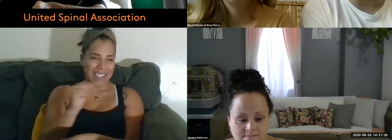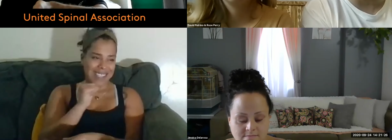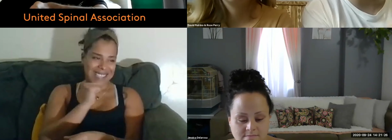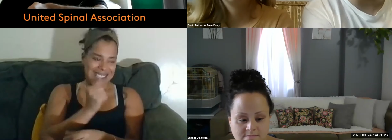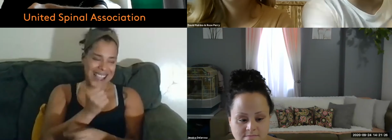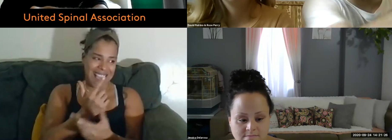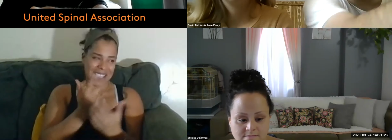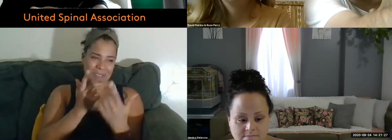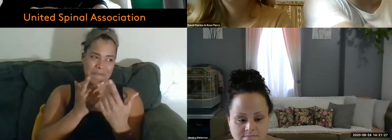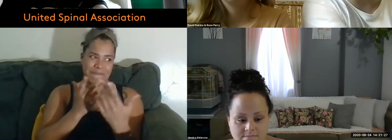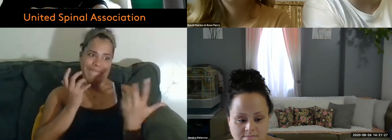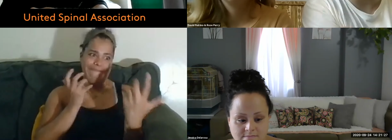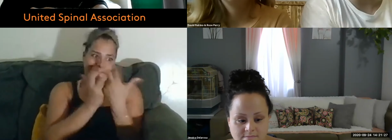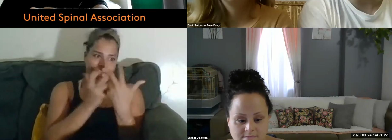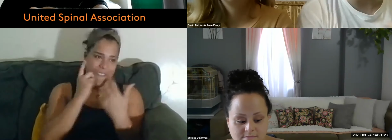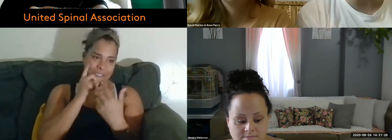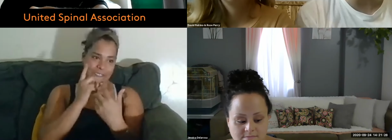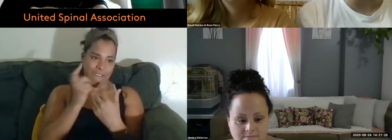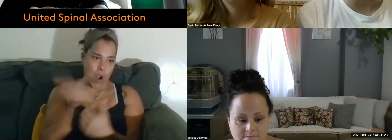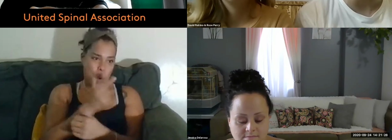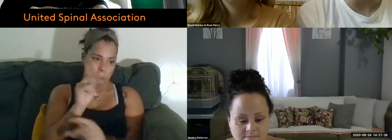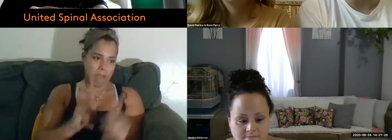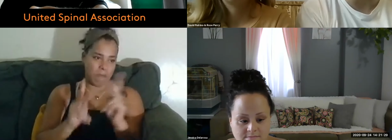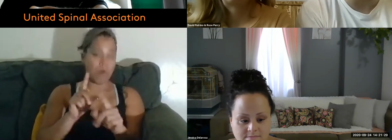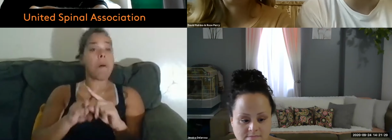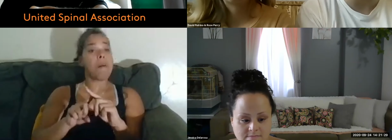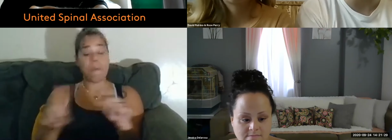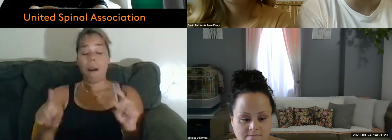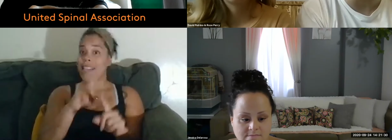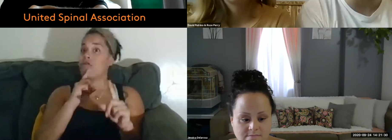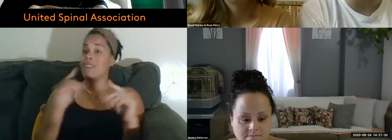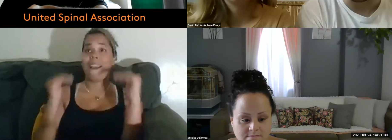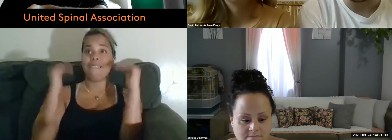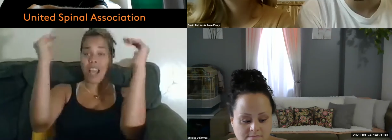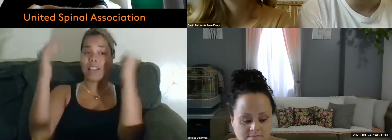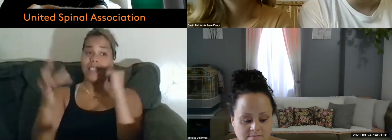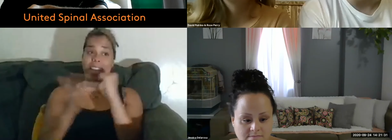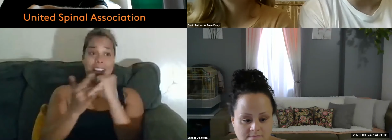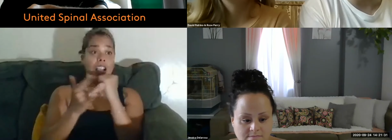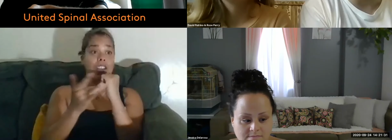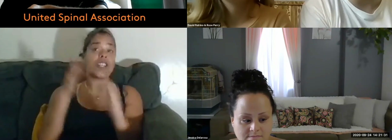but it's an advanced technology that I think in the future can do a lot of good.